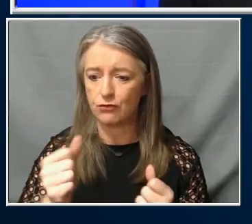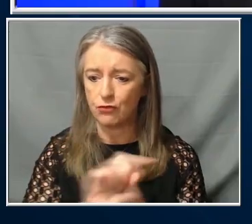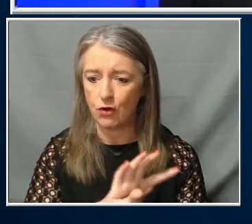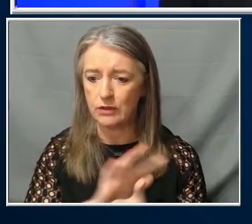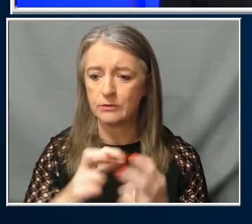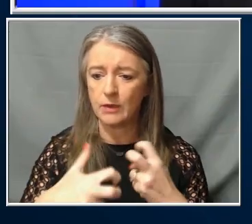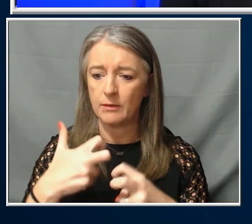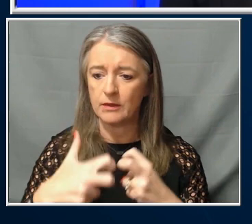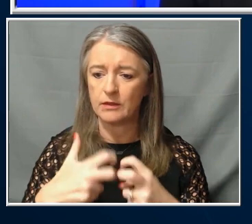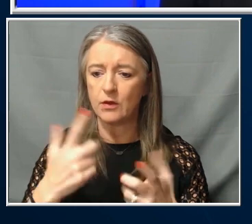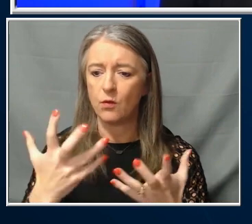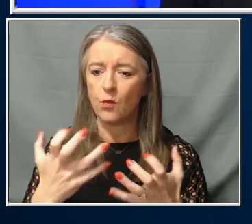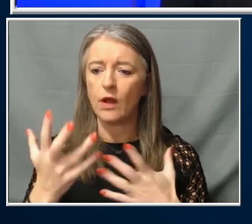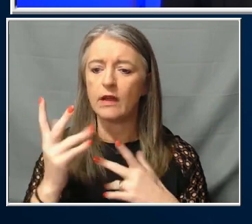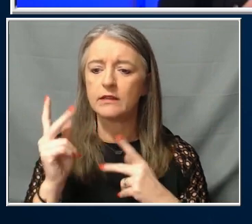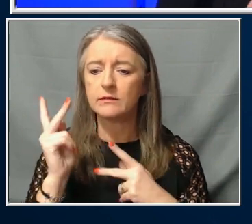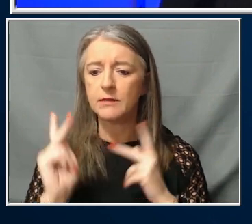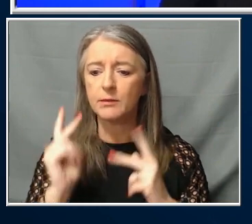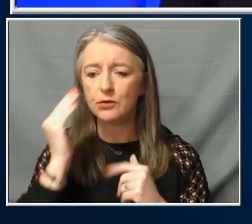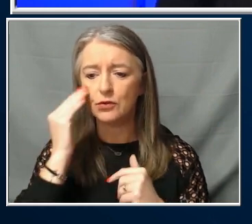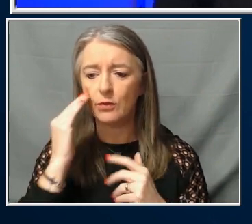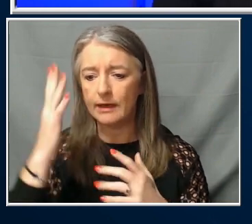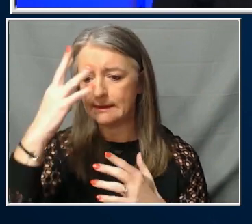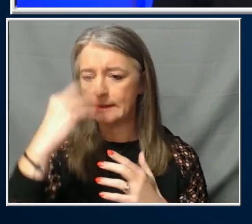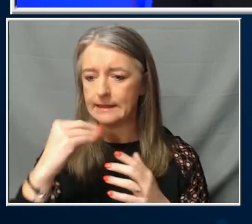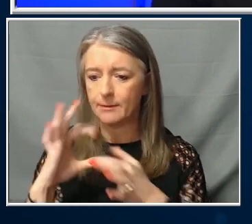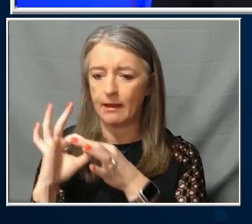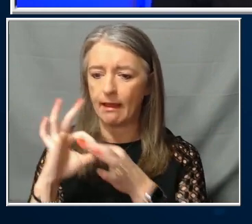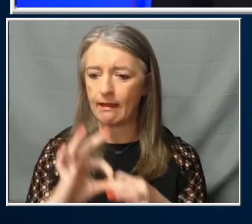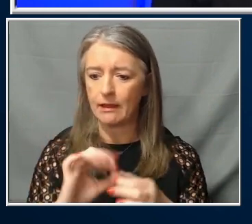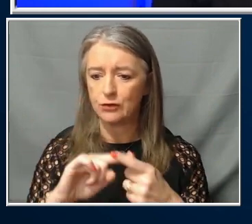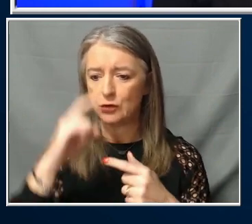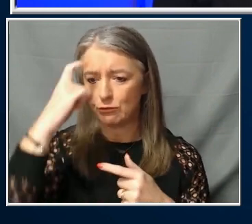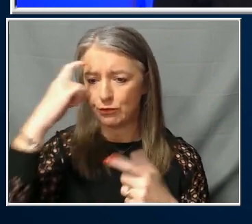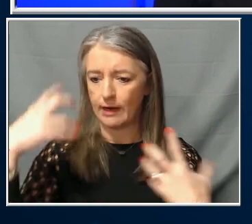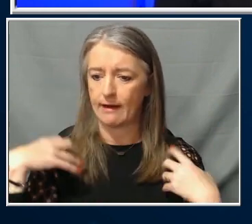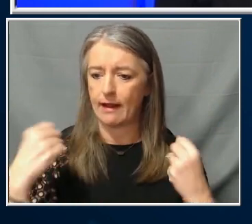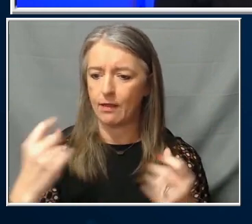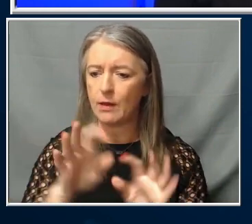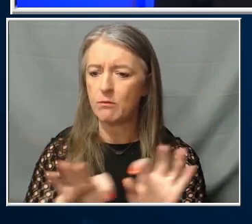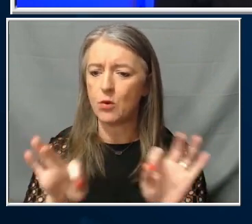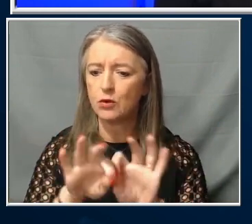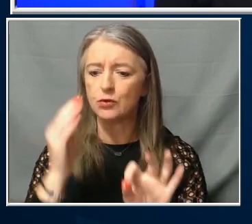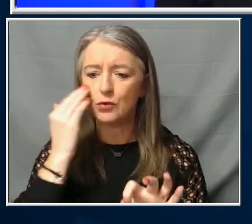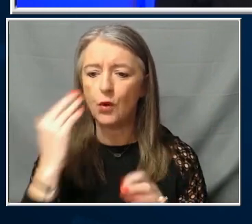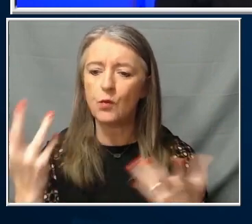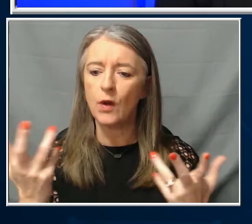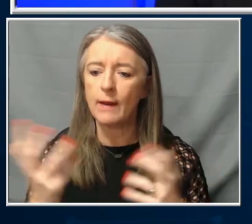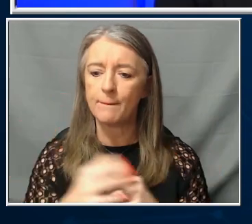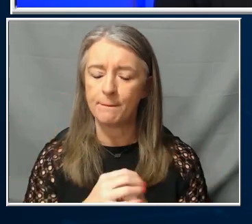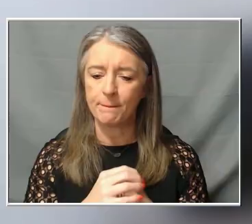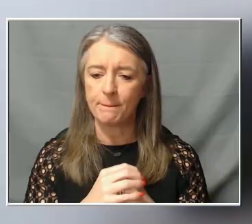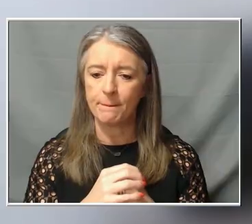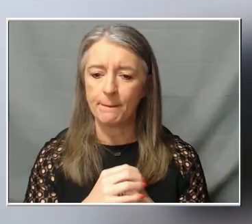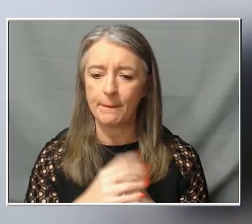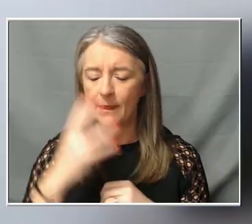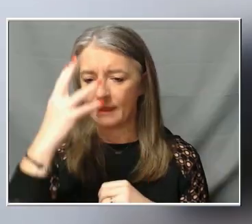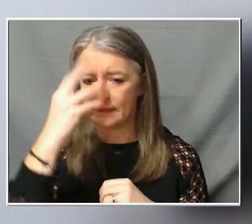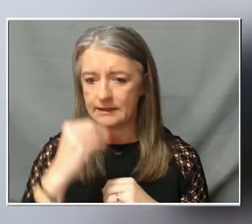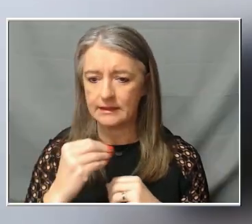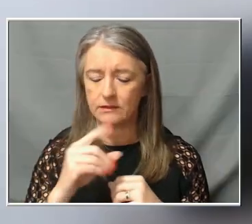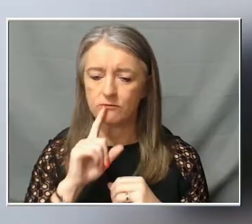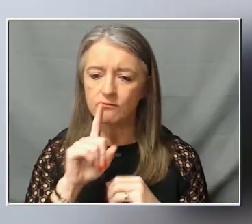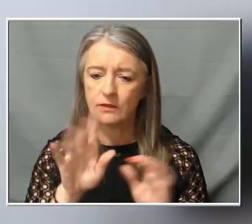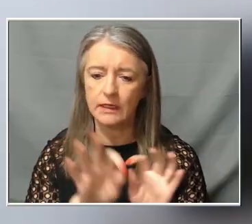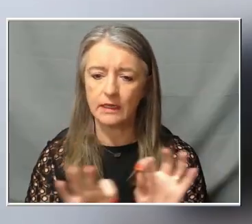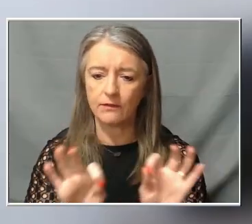what do you want people to know about sleep in connection to our brain health? What's important to know? So sleep is extremely